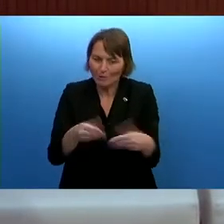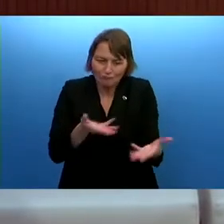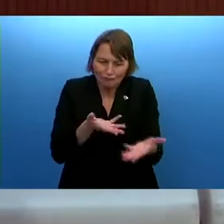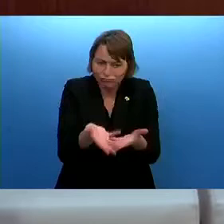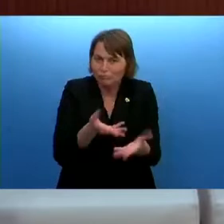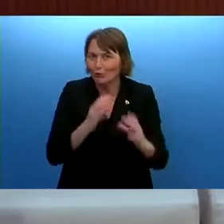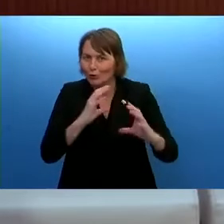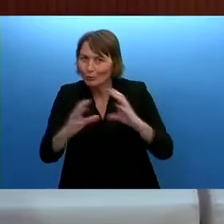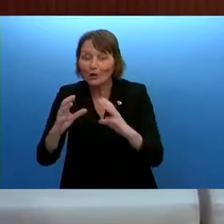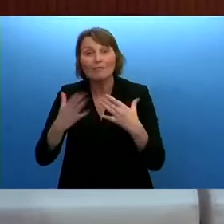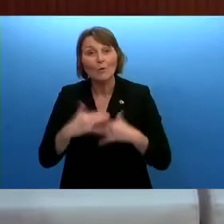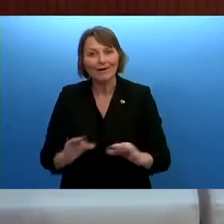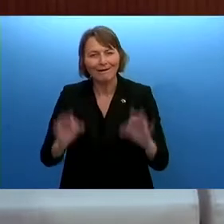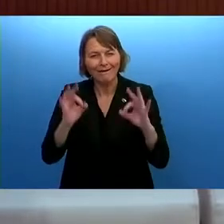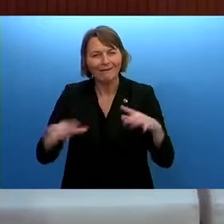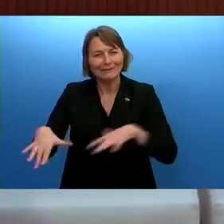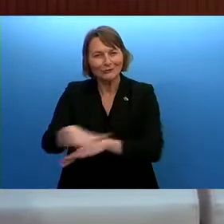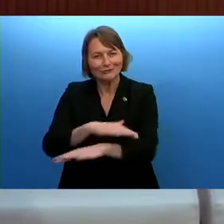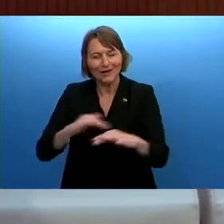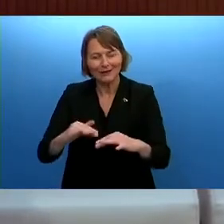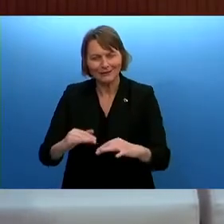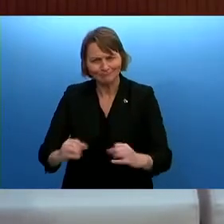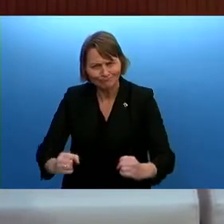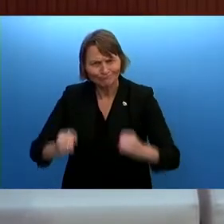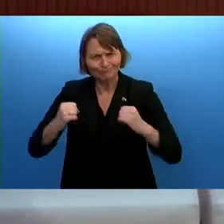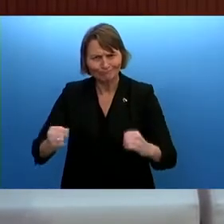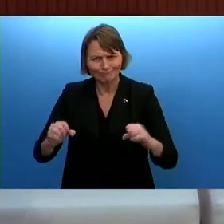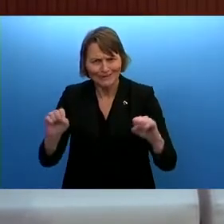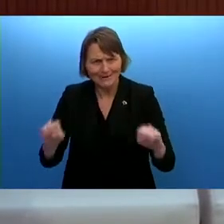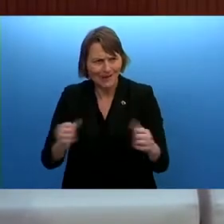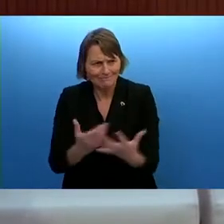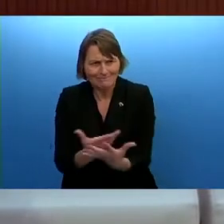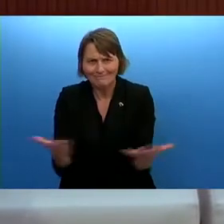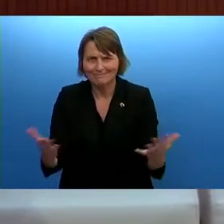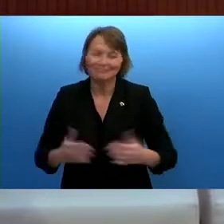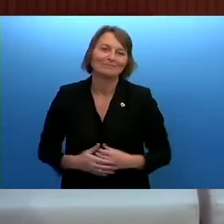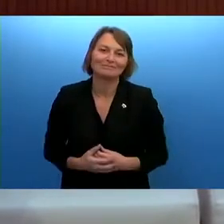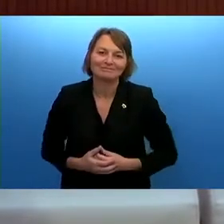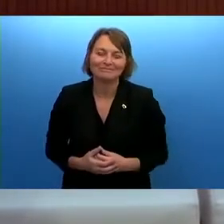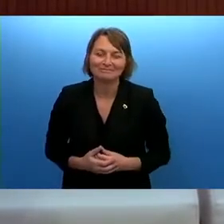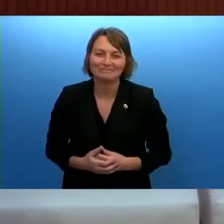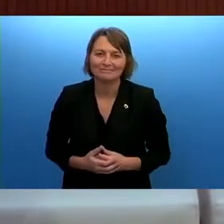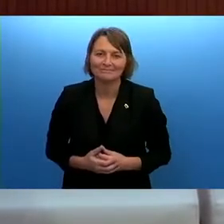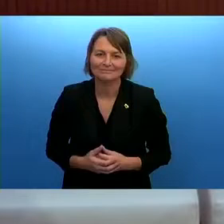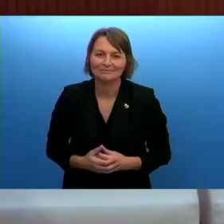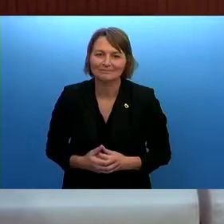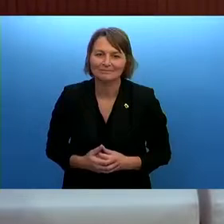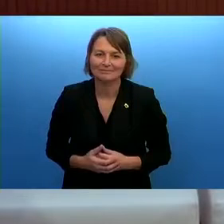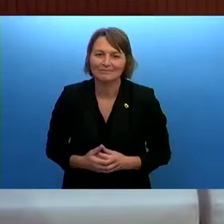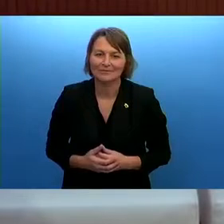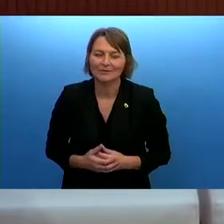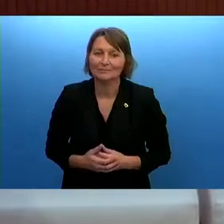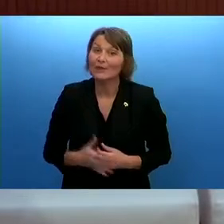if we want our societies to be as strong as they can be. It should be clear that recognition of